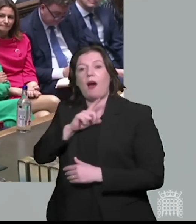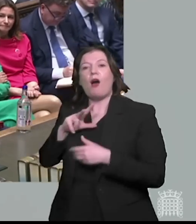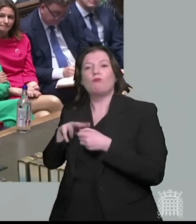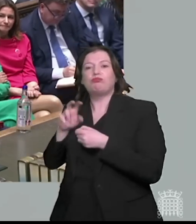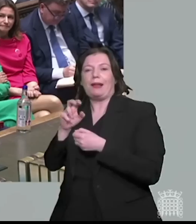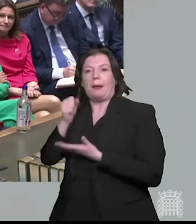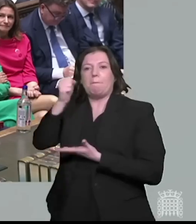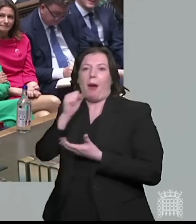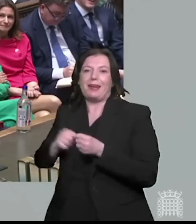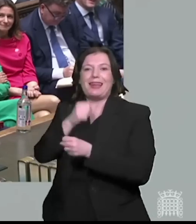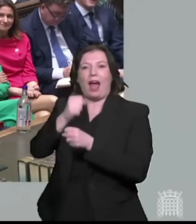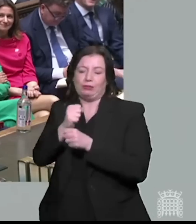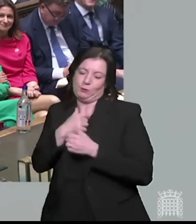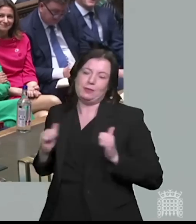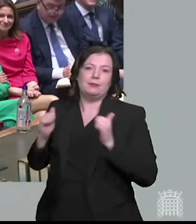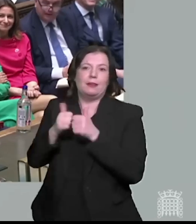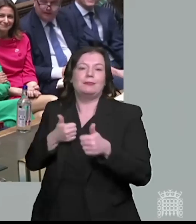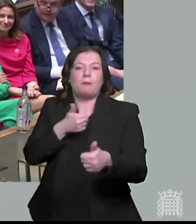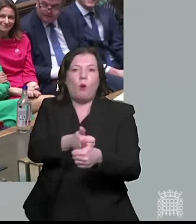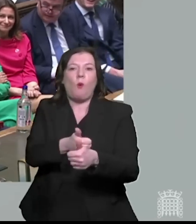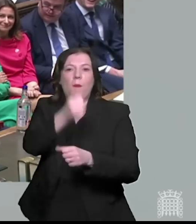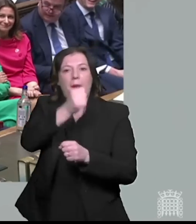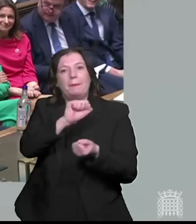pubs guarantee.